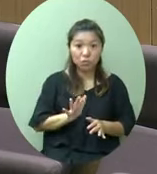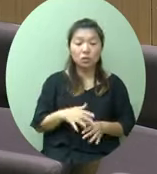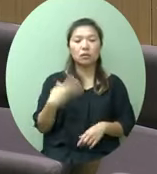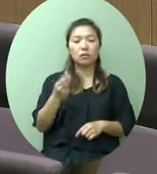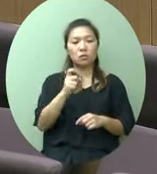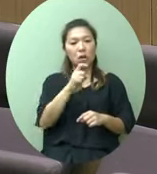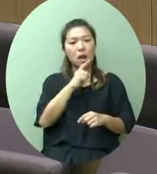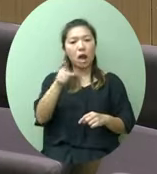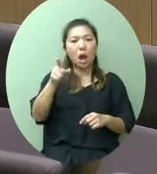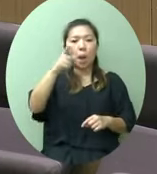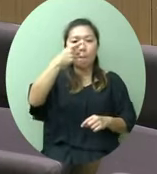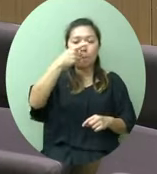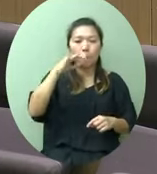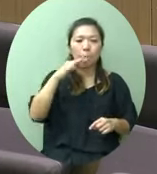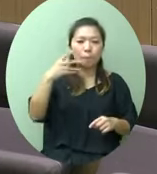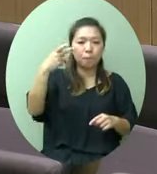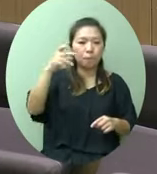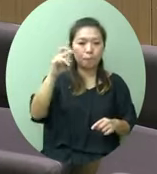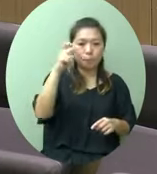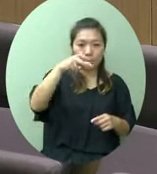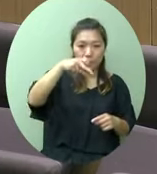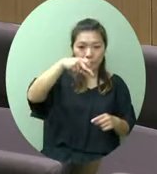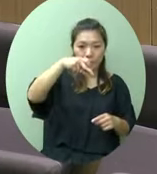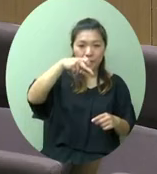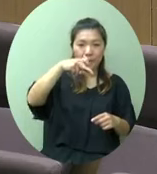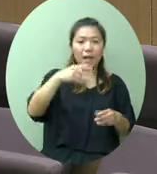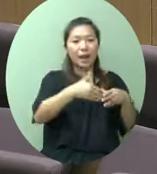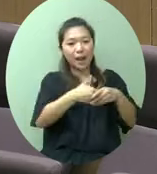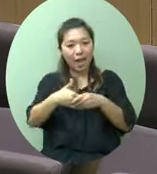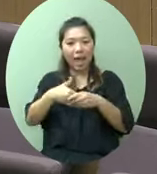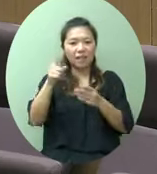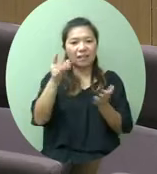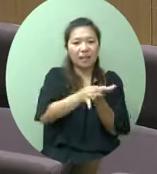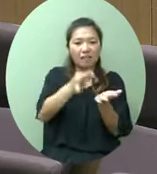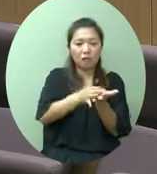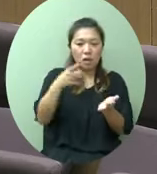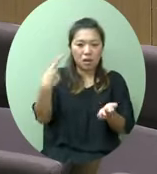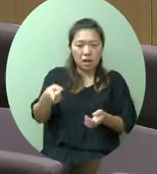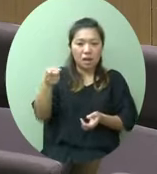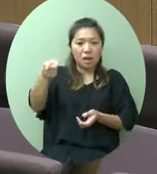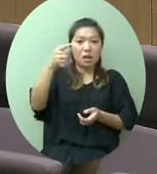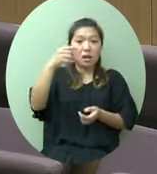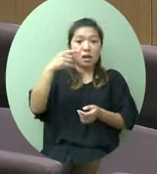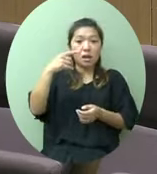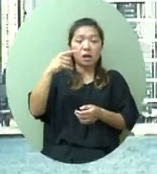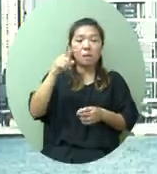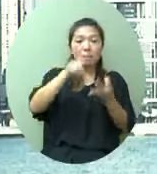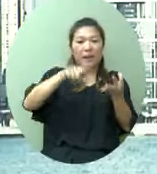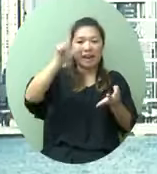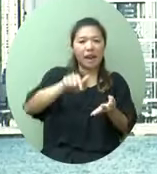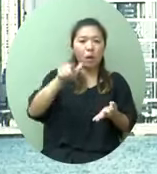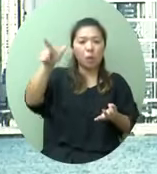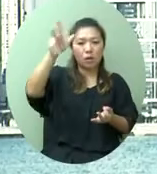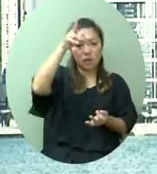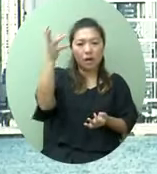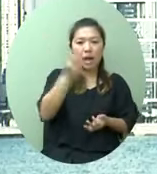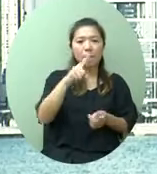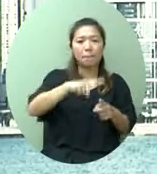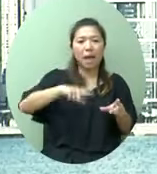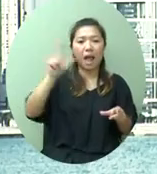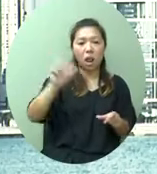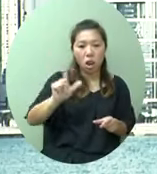of hiding the wealth from the public? Would the government do anything about this? Thanks. Well,